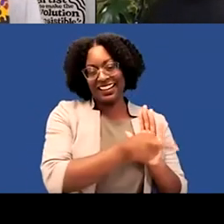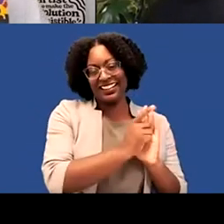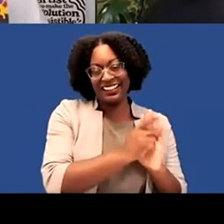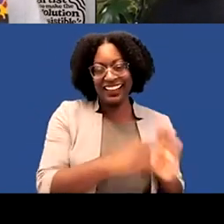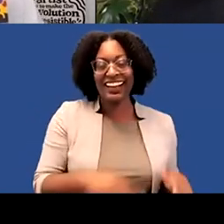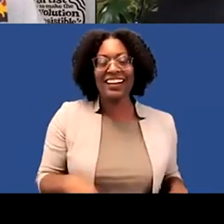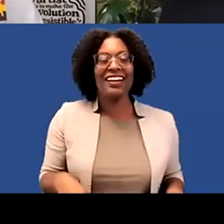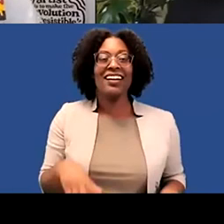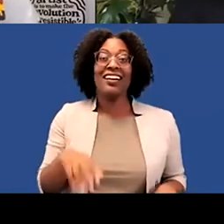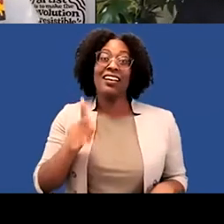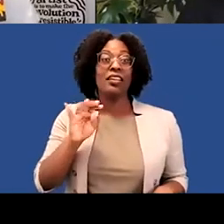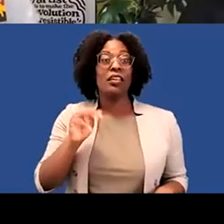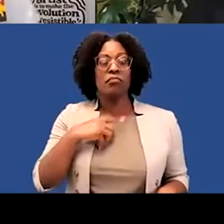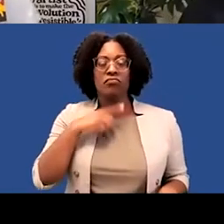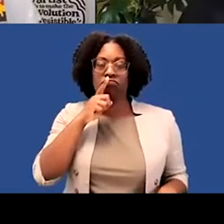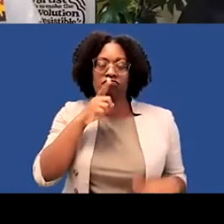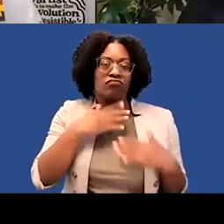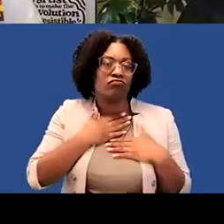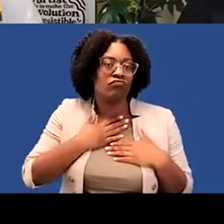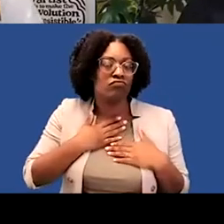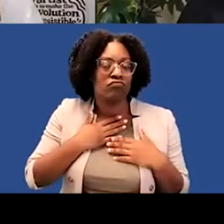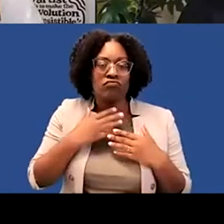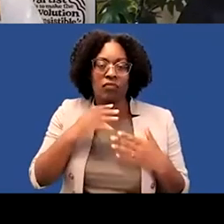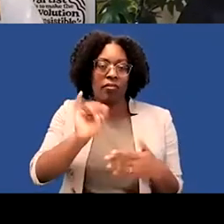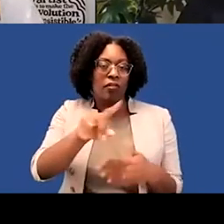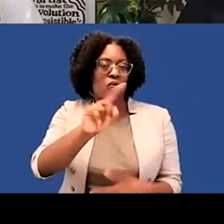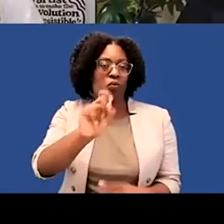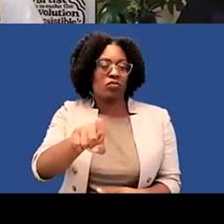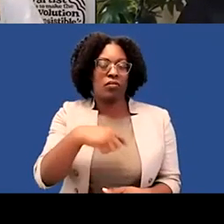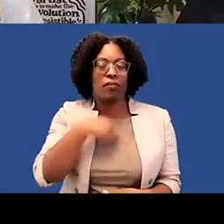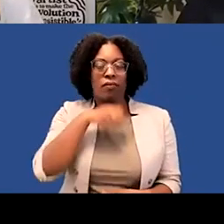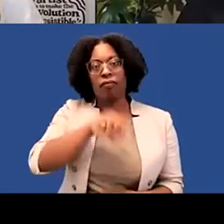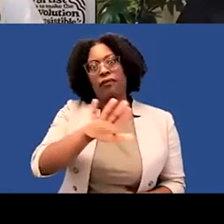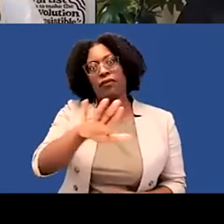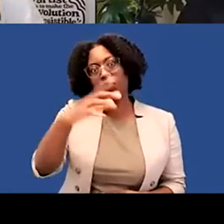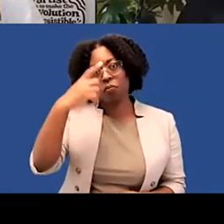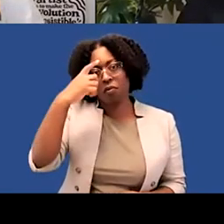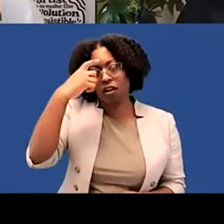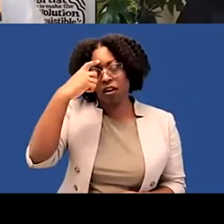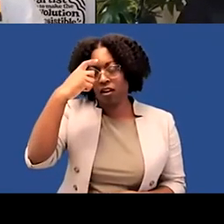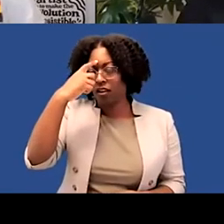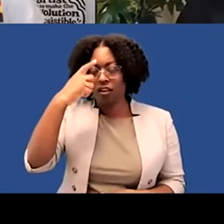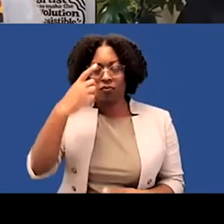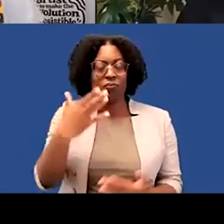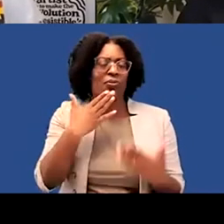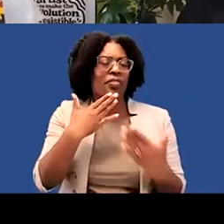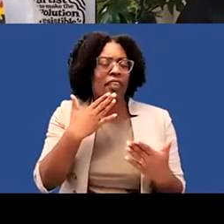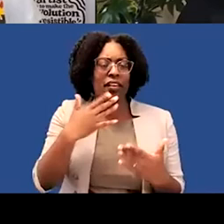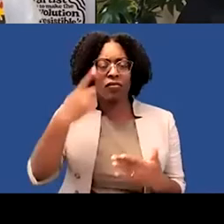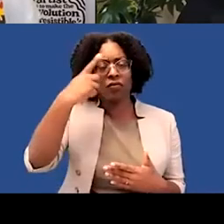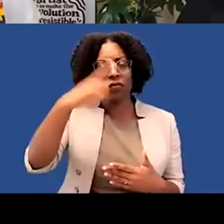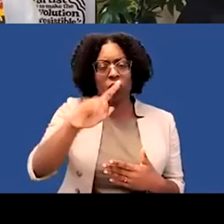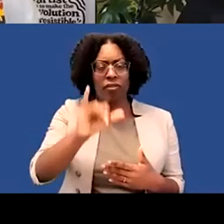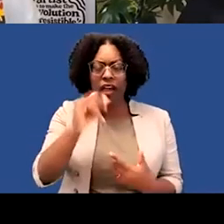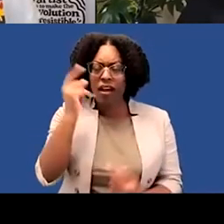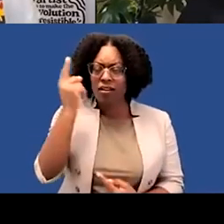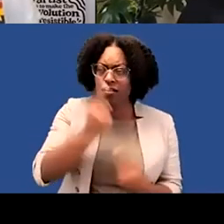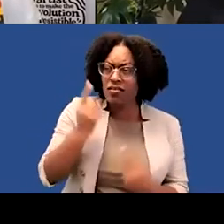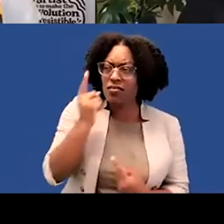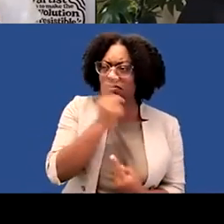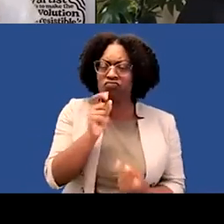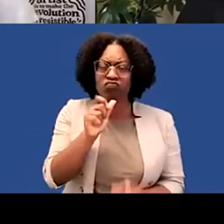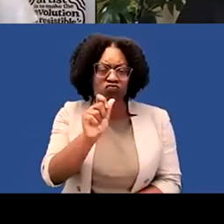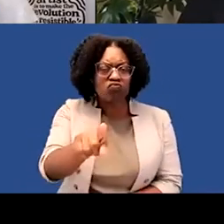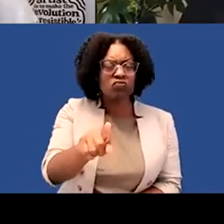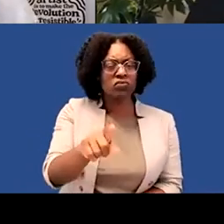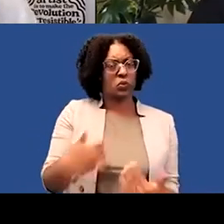and I love your brain. So thank you for letting it just unfurl and all the brilliance come forth, because that's such an interesting question, I